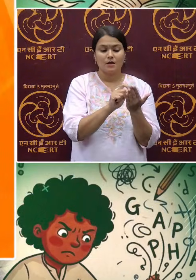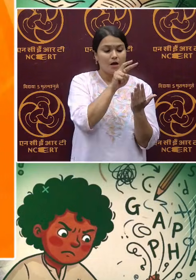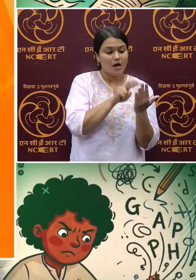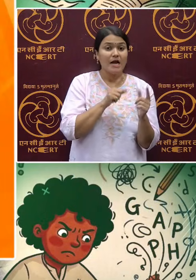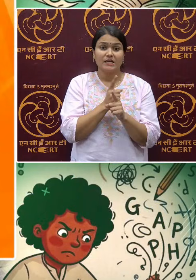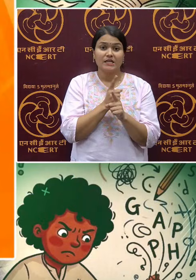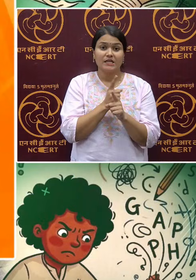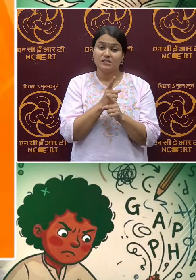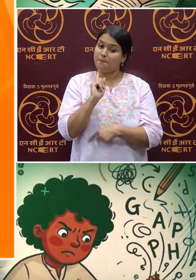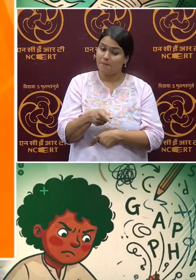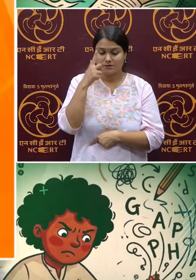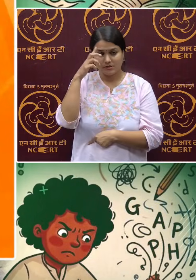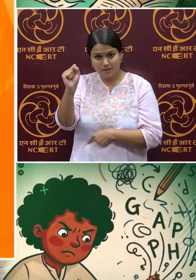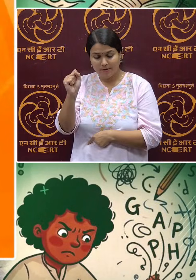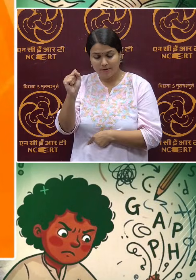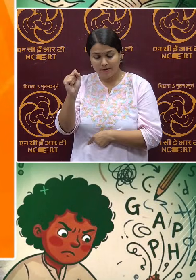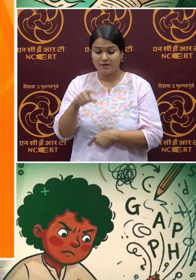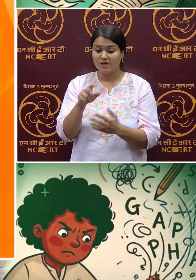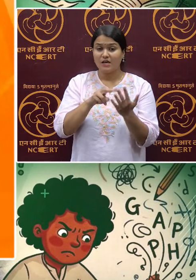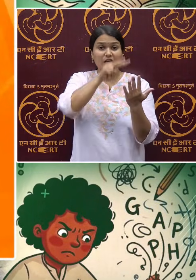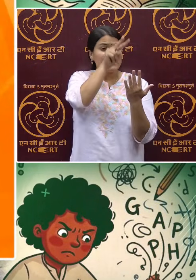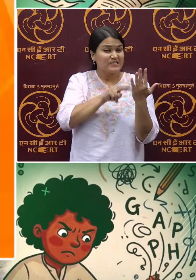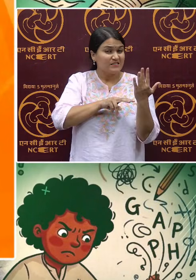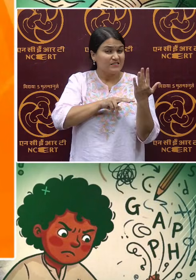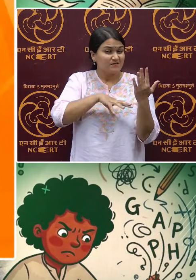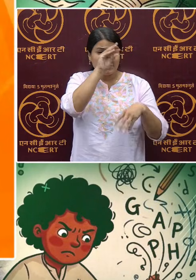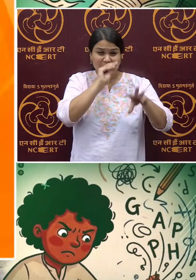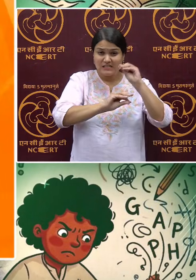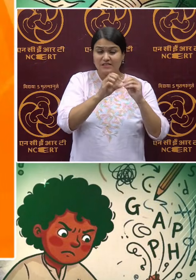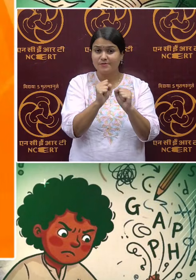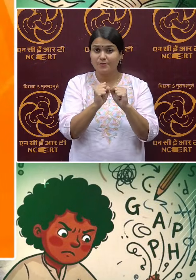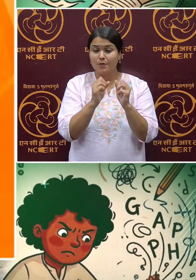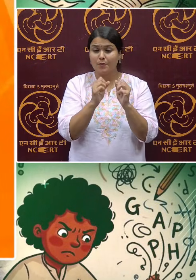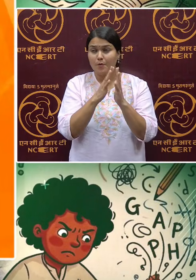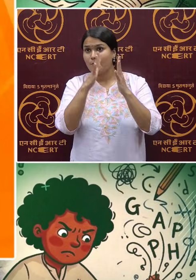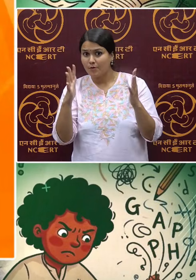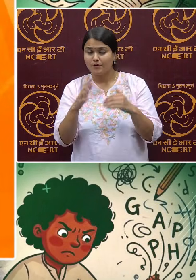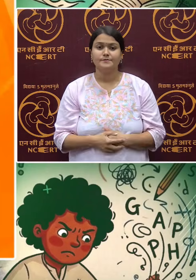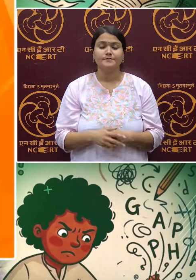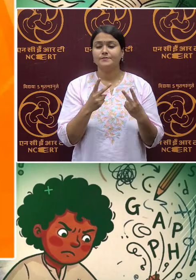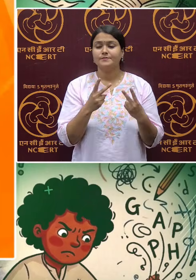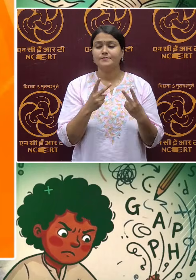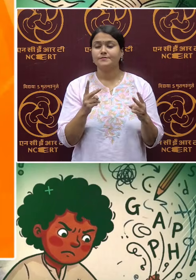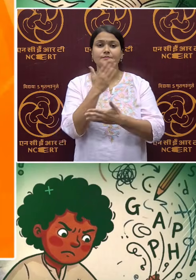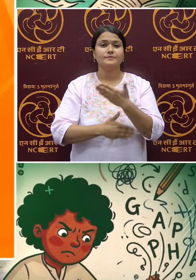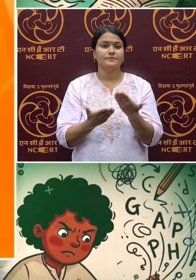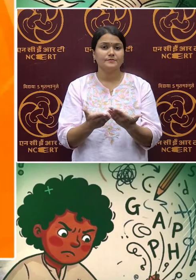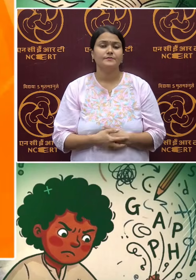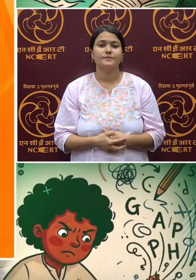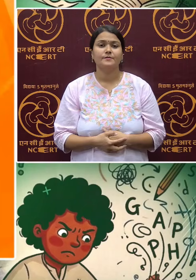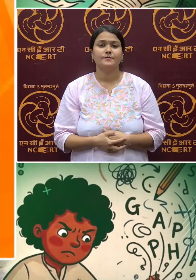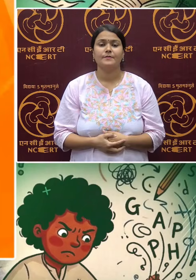remember. It is a specific learning difficulty. It comes under the larger umbrella of learning disability. Next slide, please.